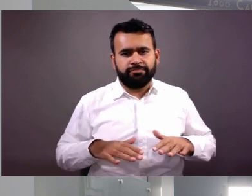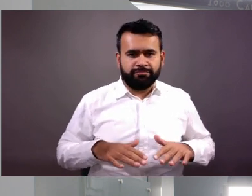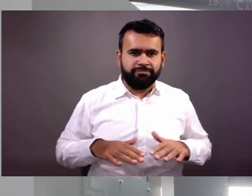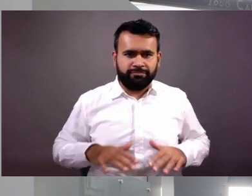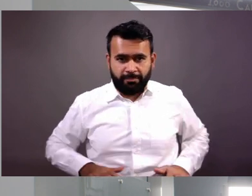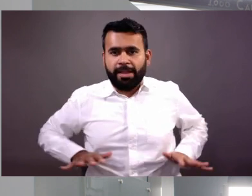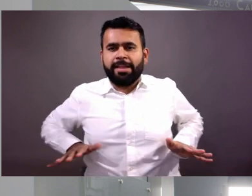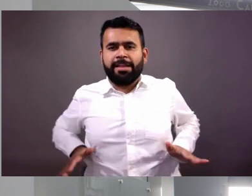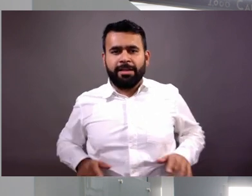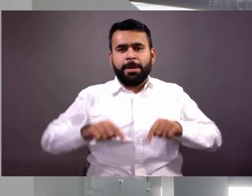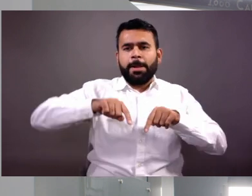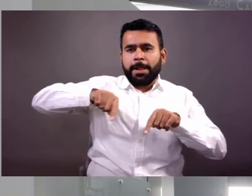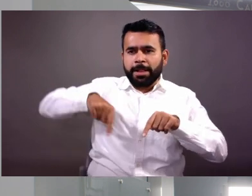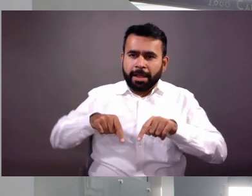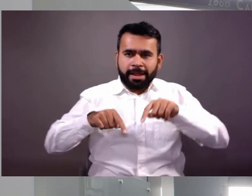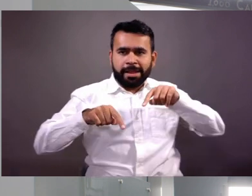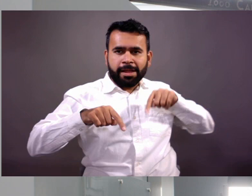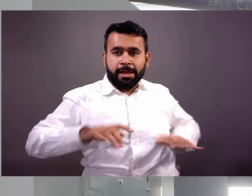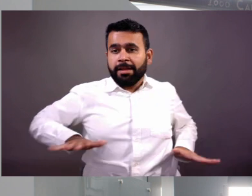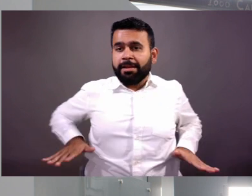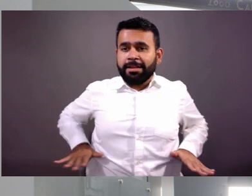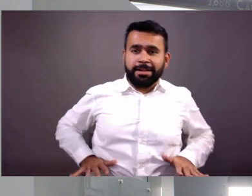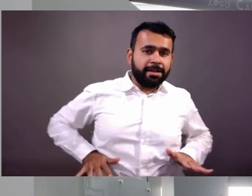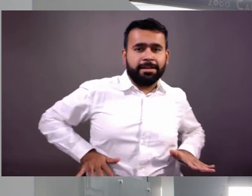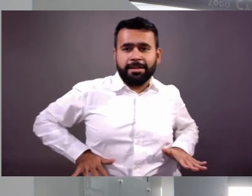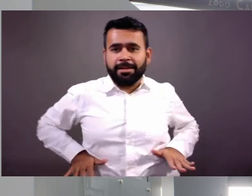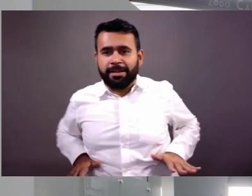5, 6, 7, 8, slow.